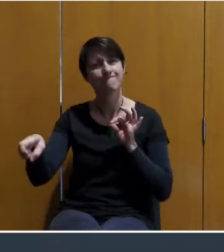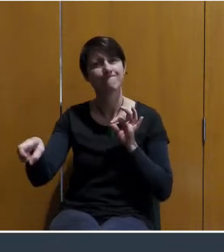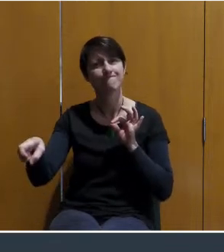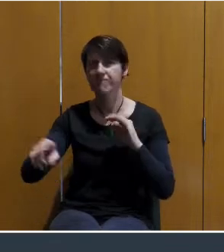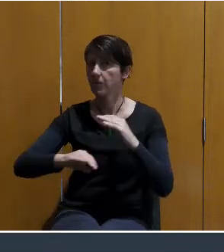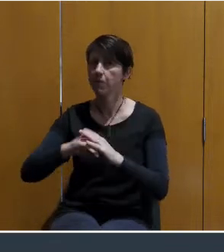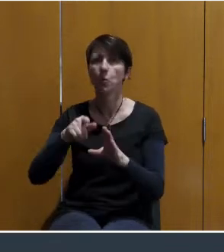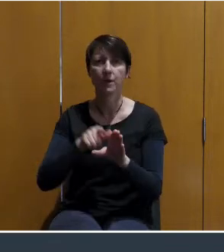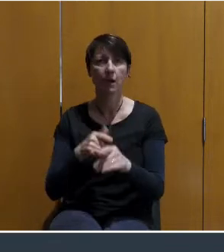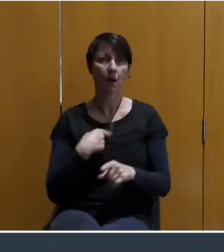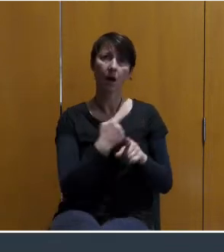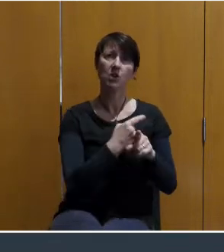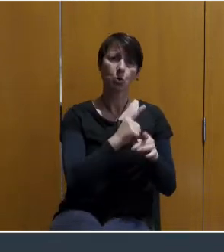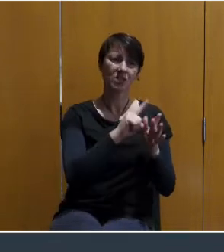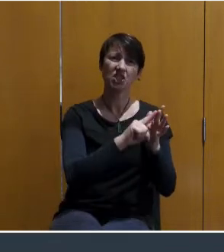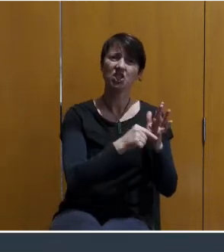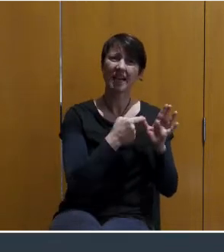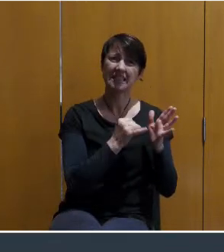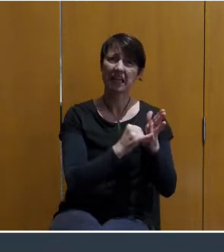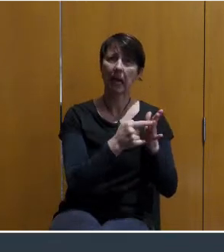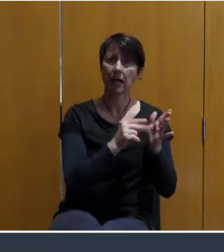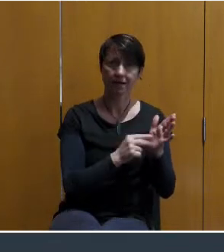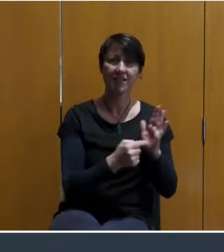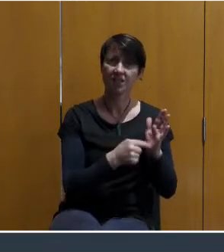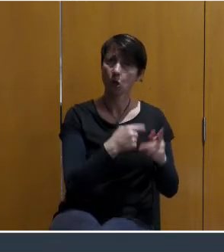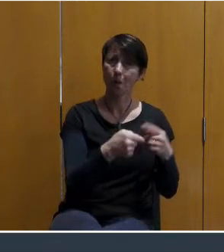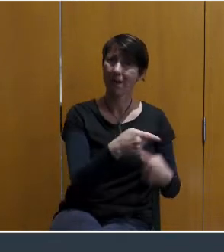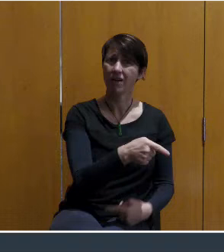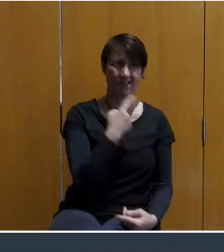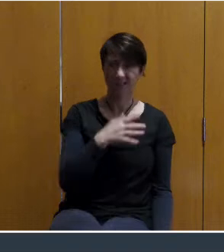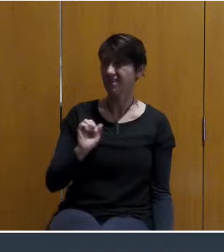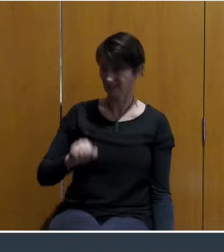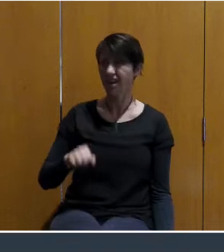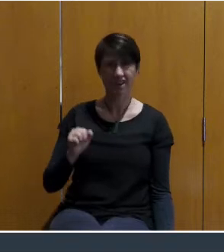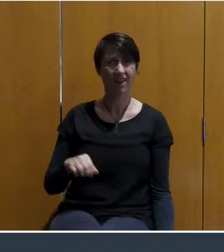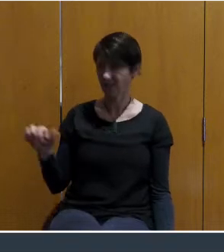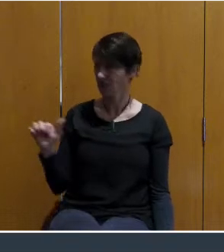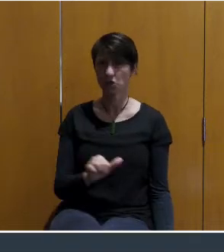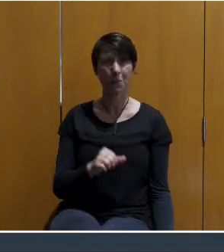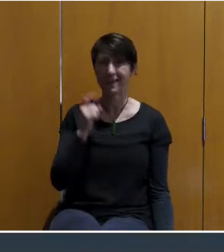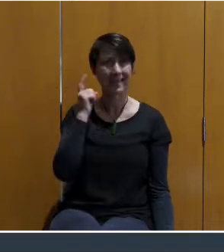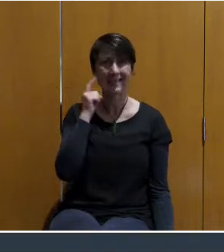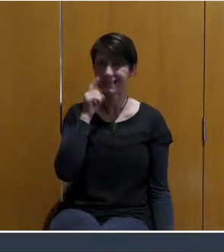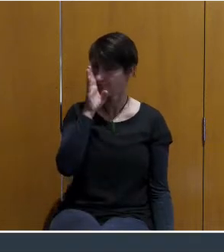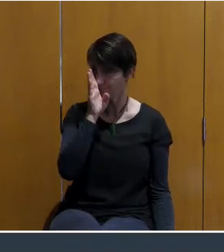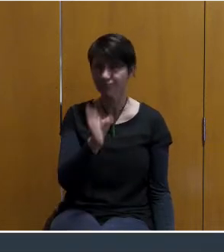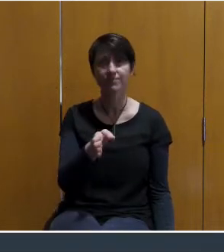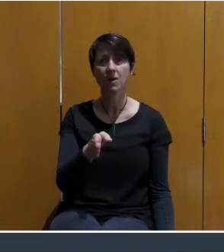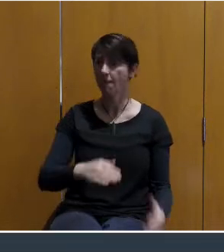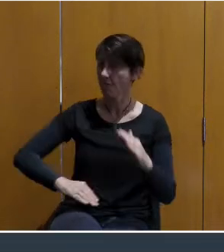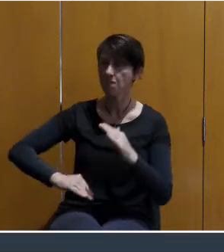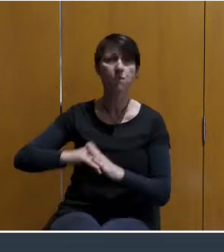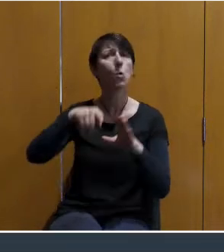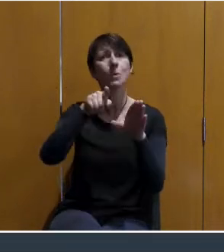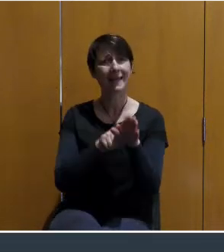"Oh, it's no brainer. Like, it needs to be all year round. It's just too hard to enforce." Because for 6 months of the